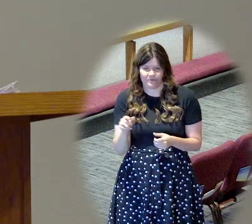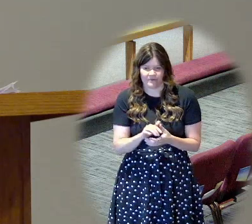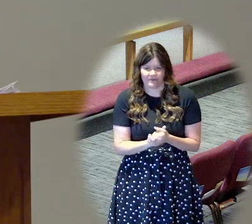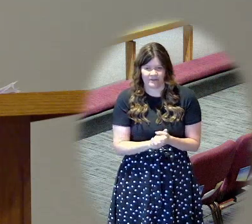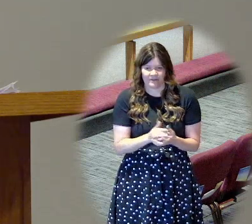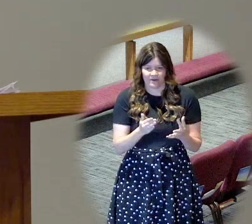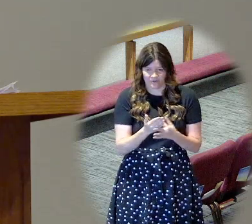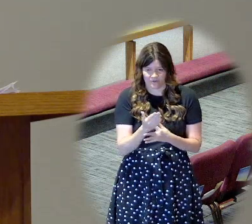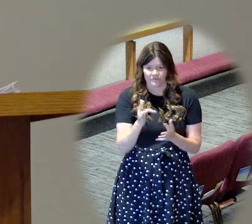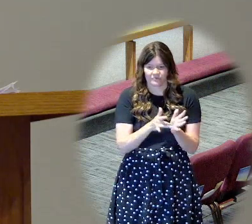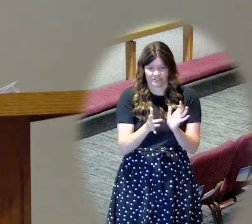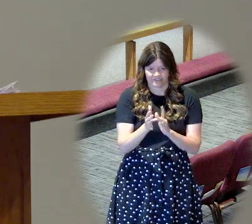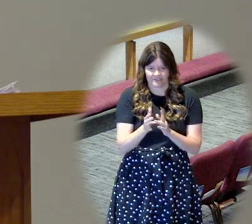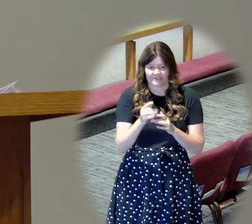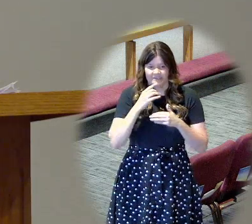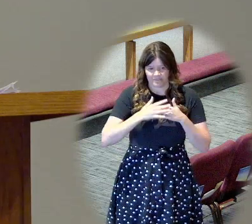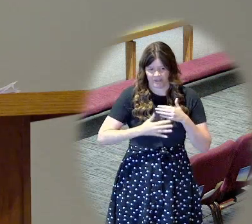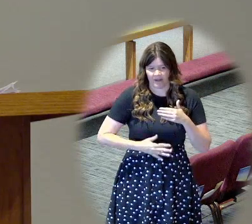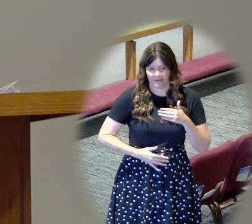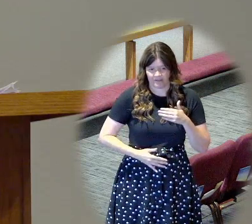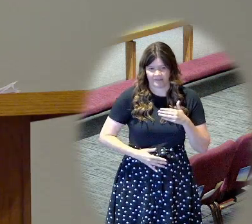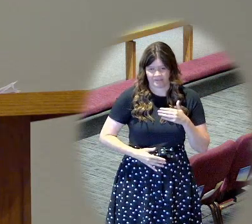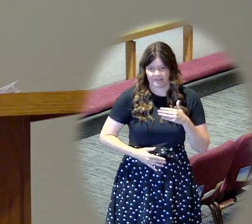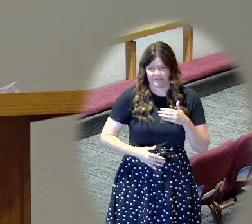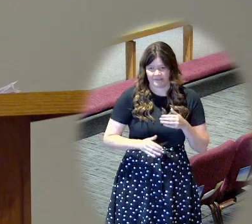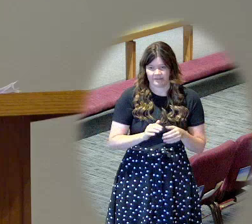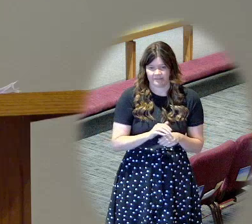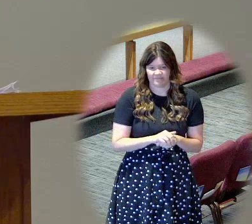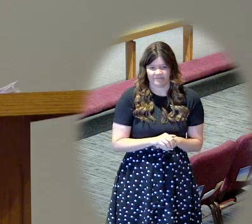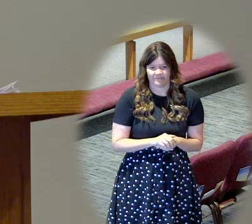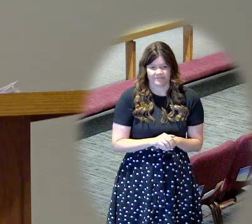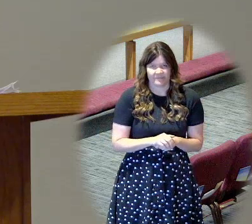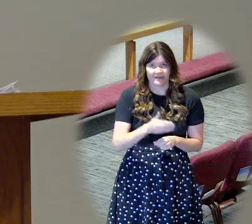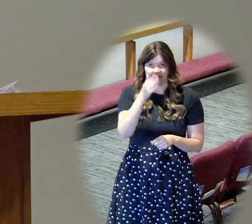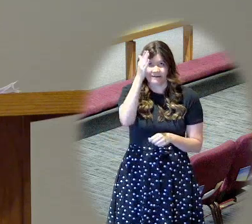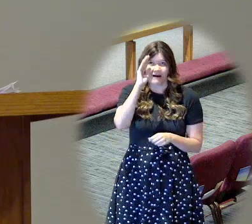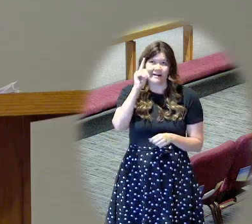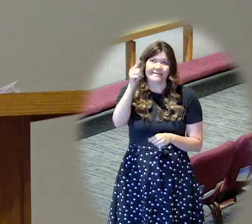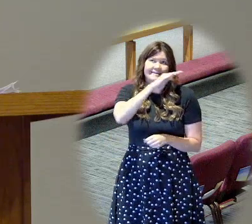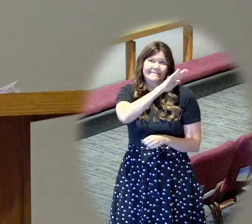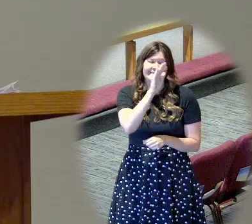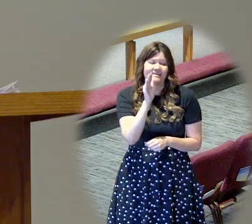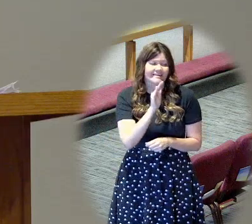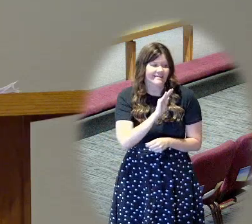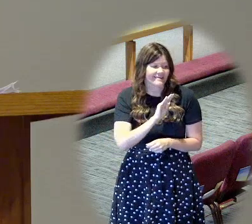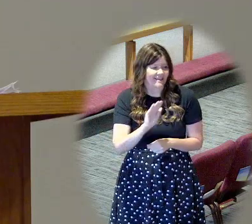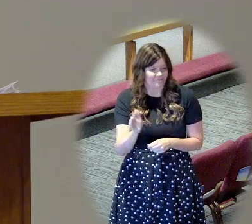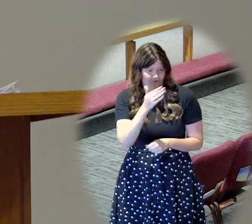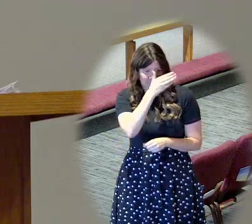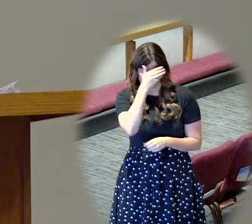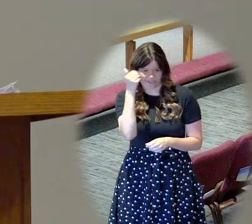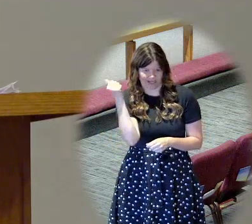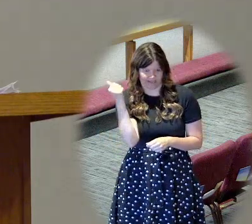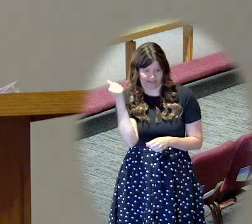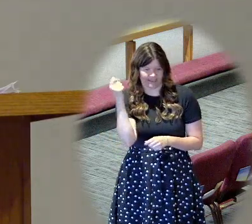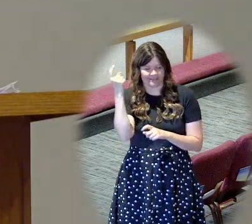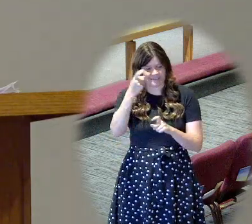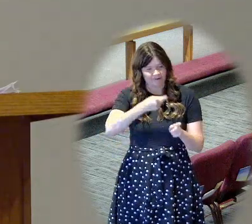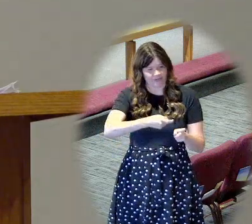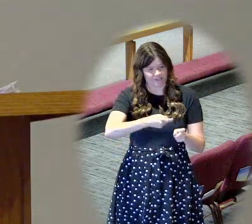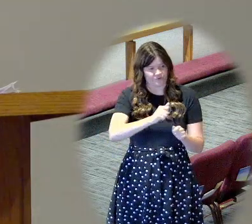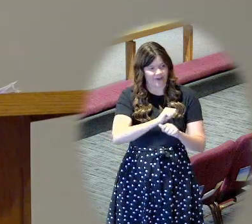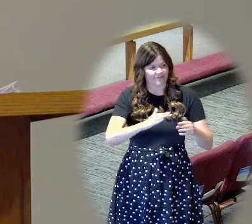by the blood of his son, Jesus. God never forgets to provide you with everything you need. Sure, there